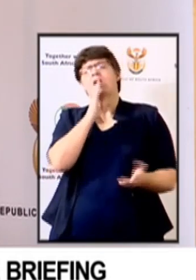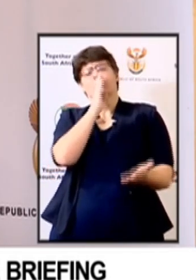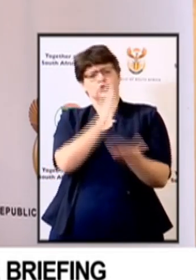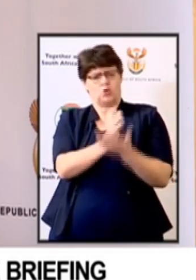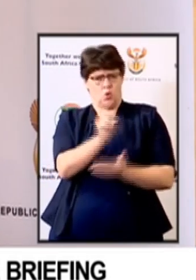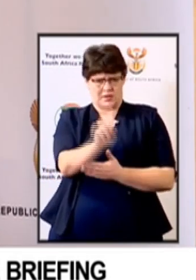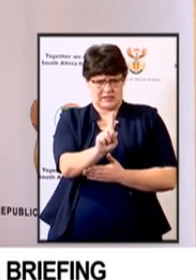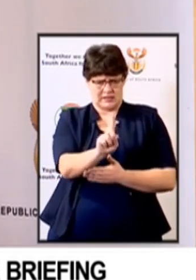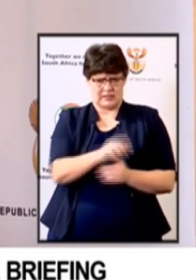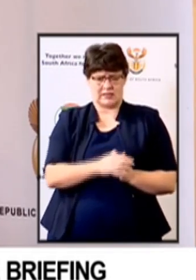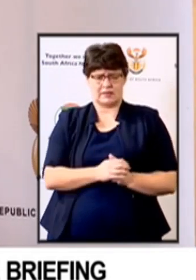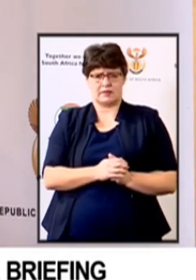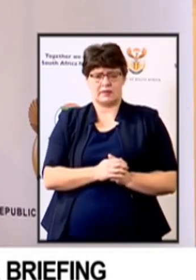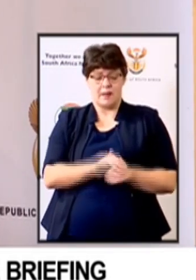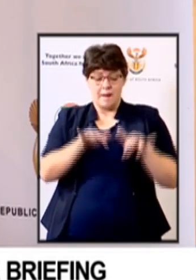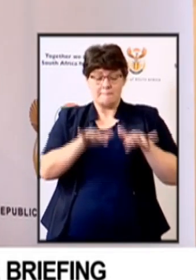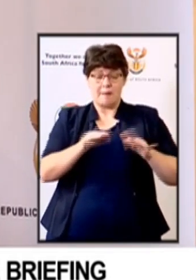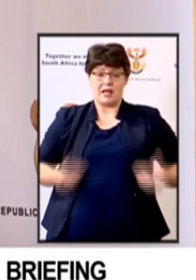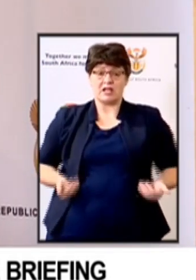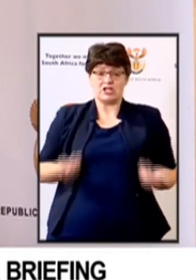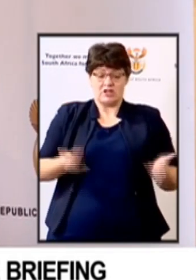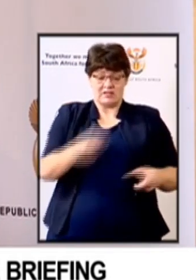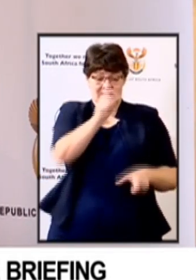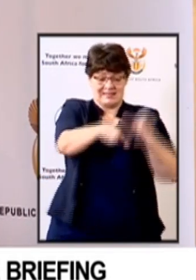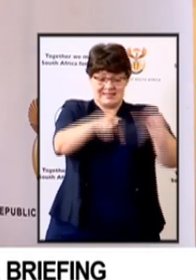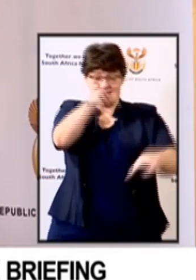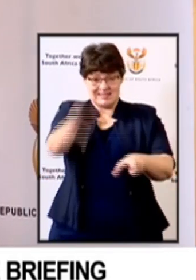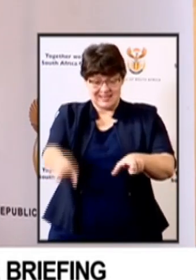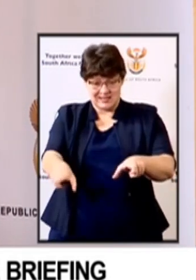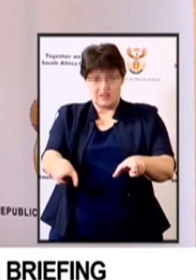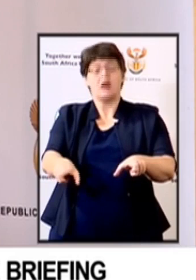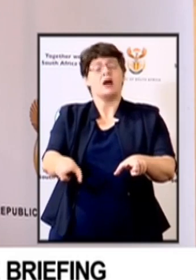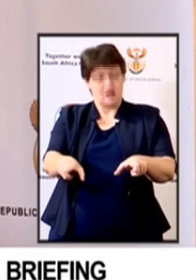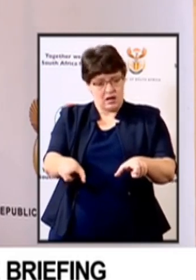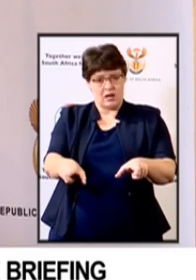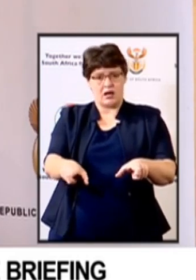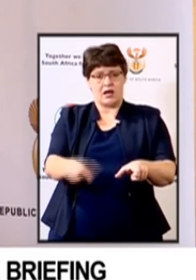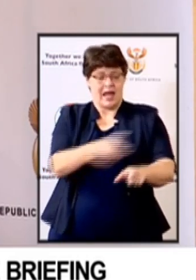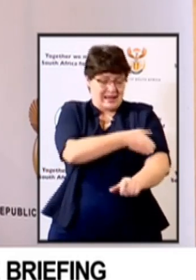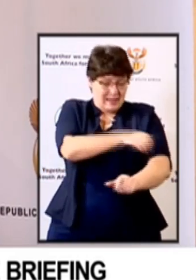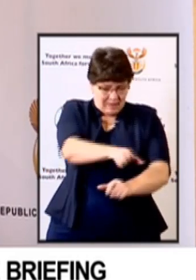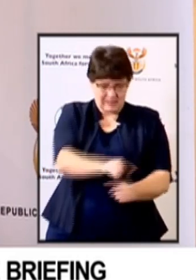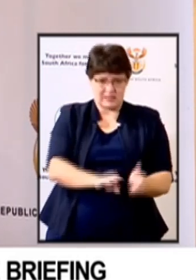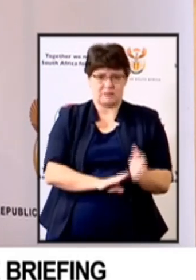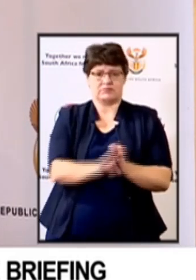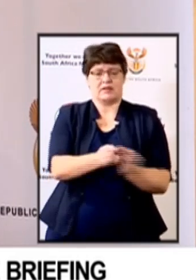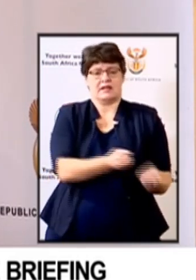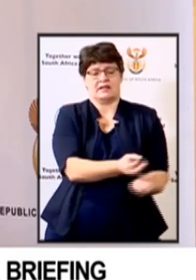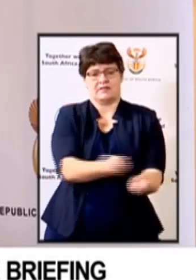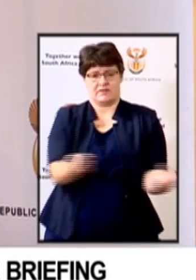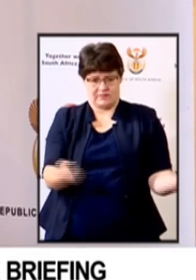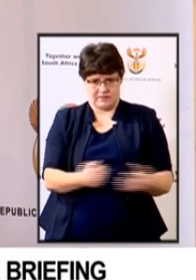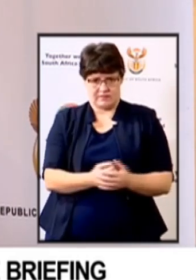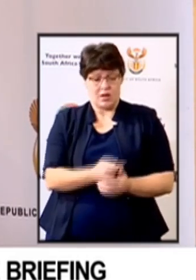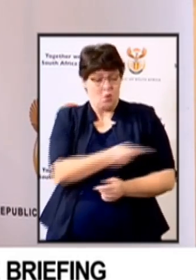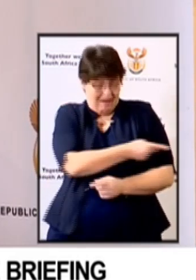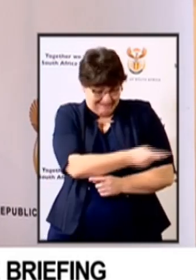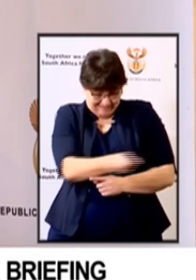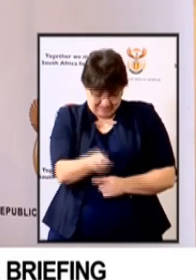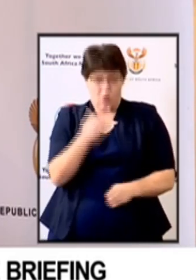build capacity of public servants, which were hard at work and are doing it at the